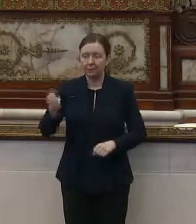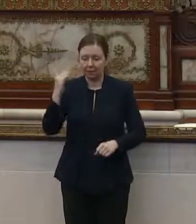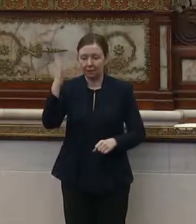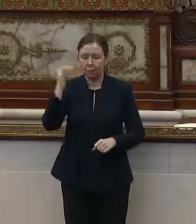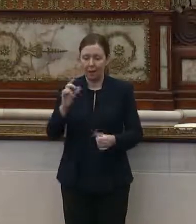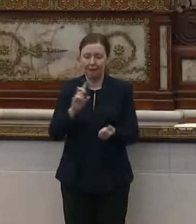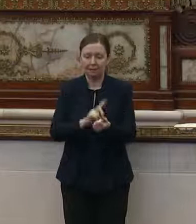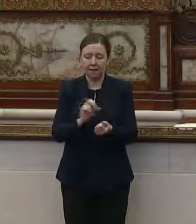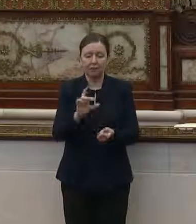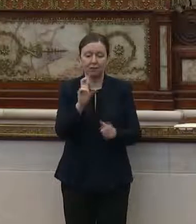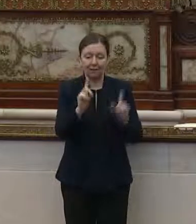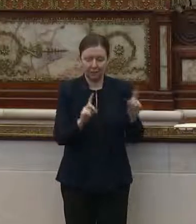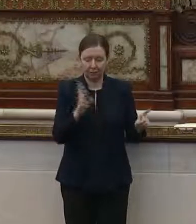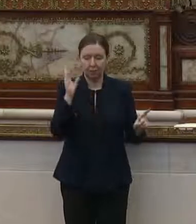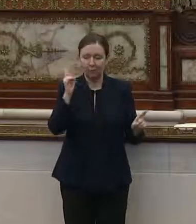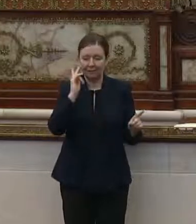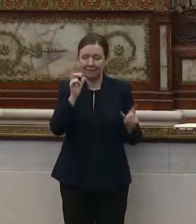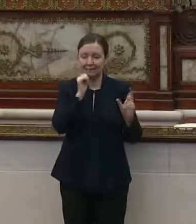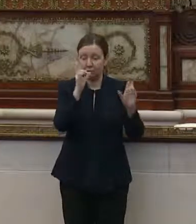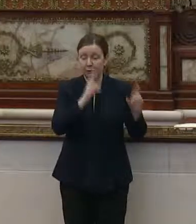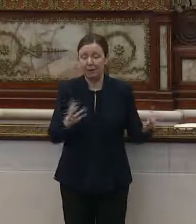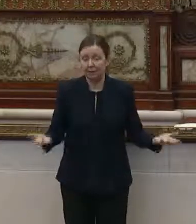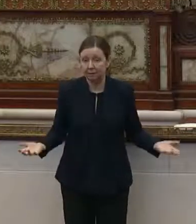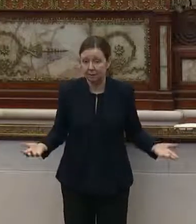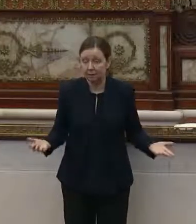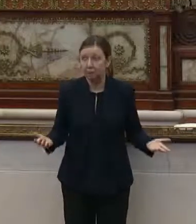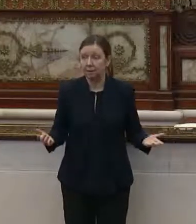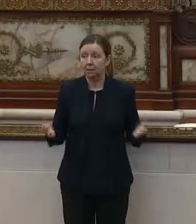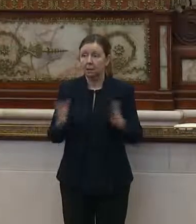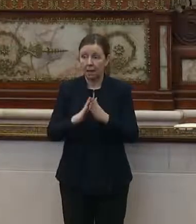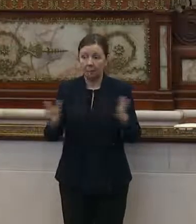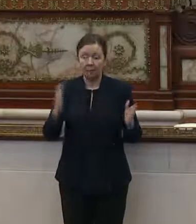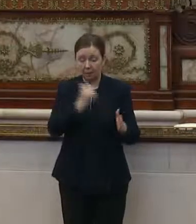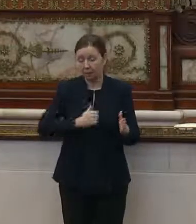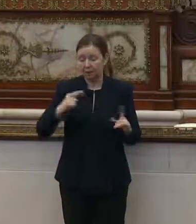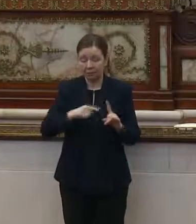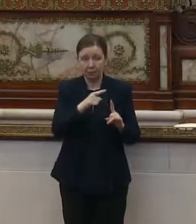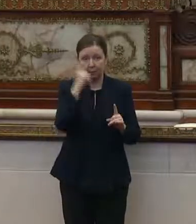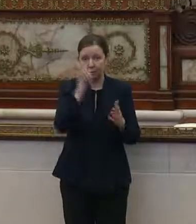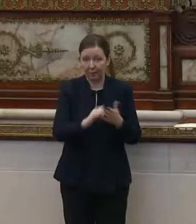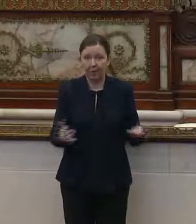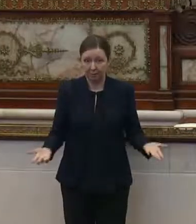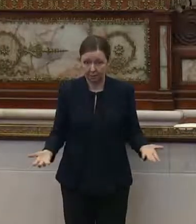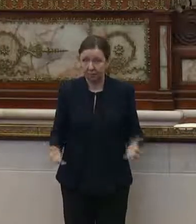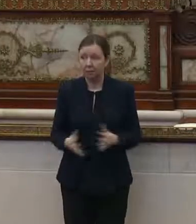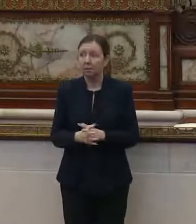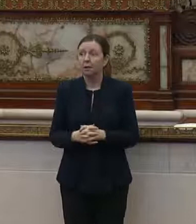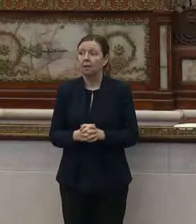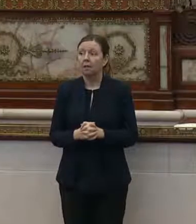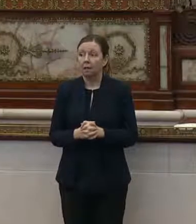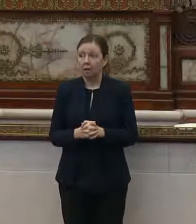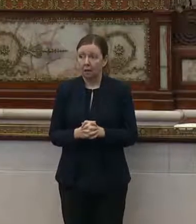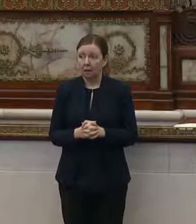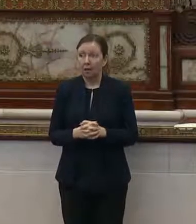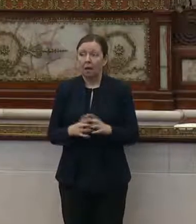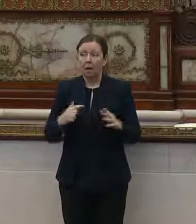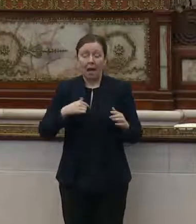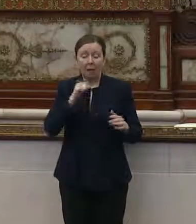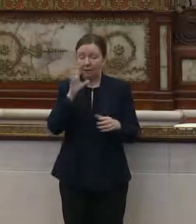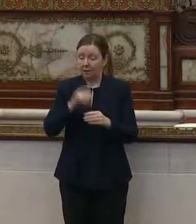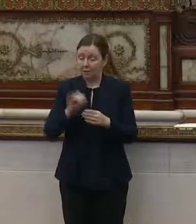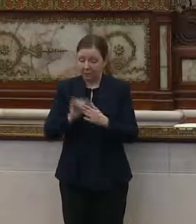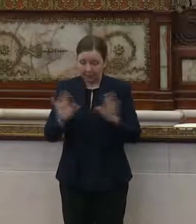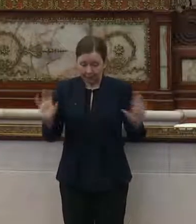Dr. Stanford would see that as disrespecting her, and let me publicly apologize to her for that. Certainly, I was not involved in